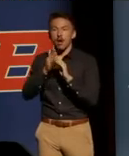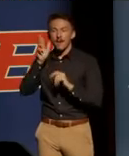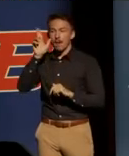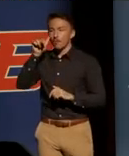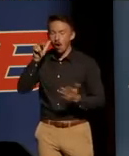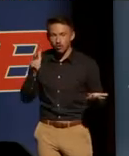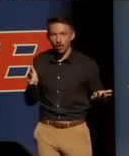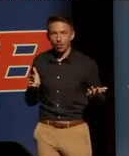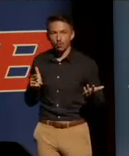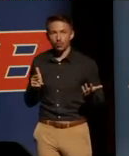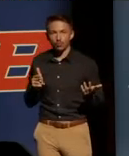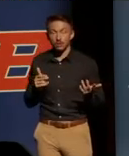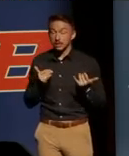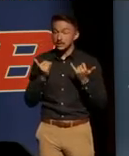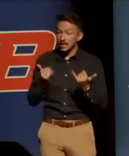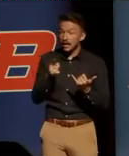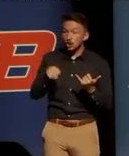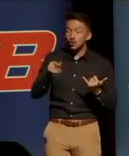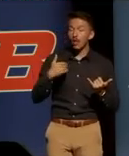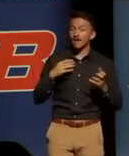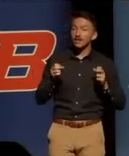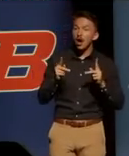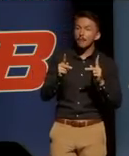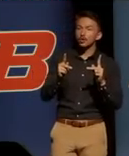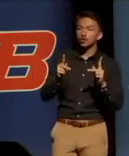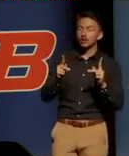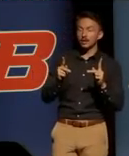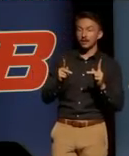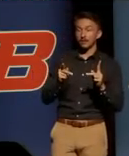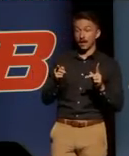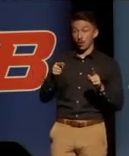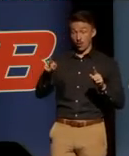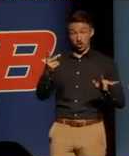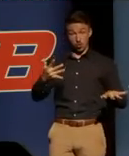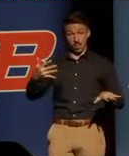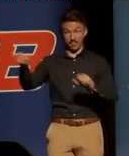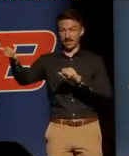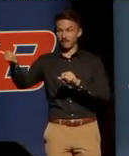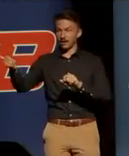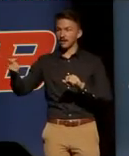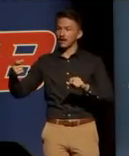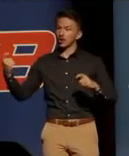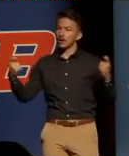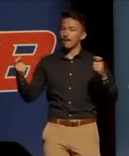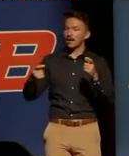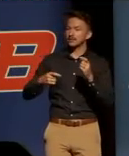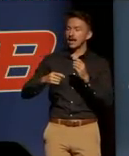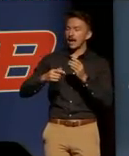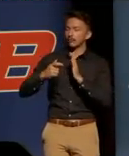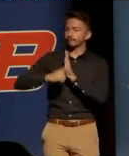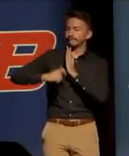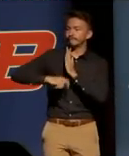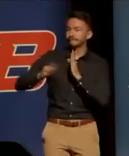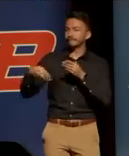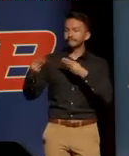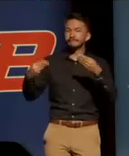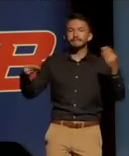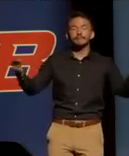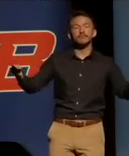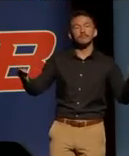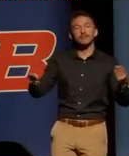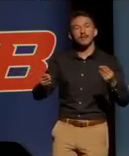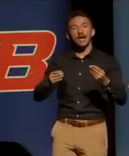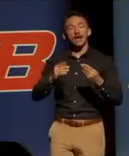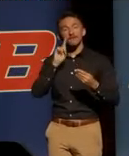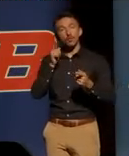Today, you'll have the opportunity to take in your hands as you leave. And for folks who are streaming online, you'll